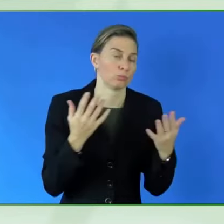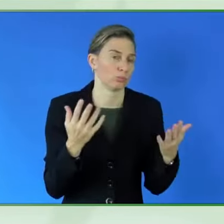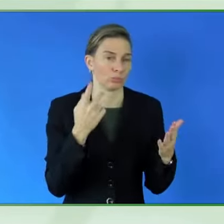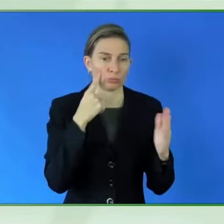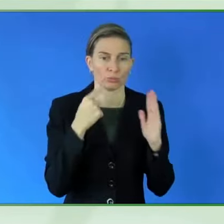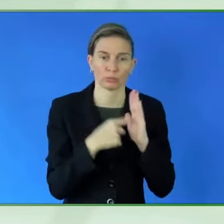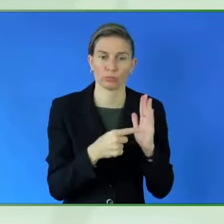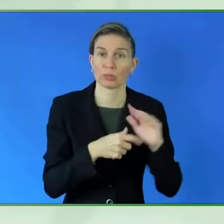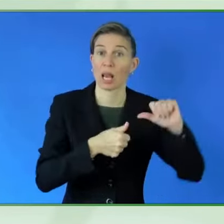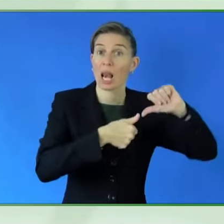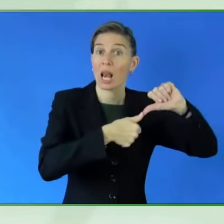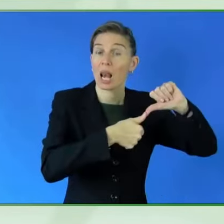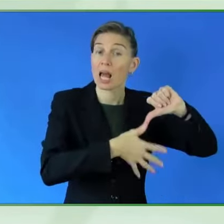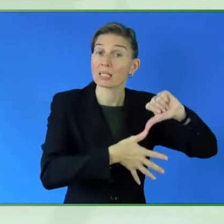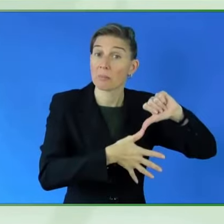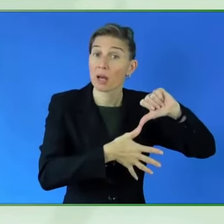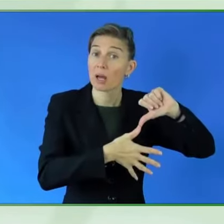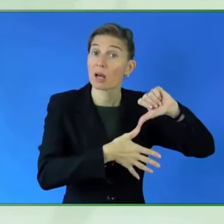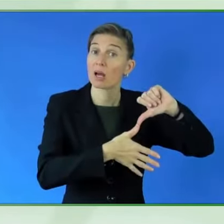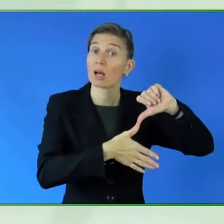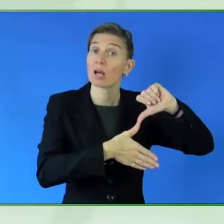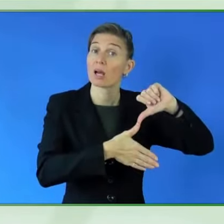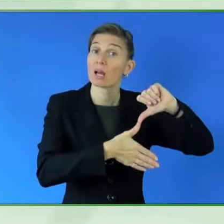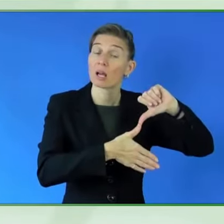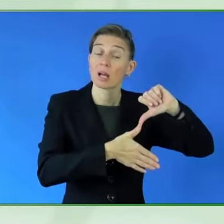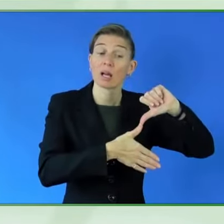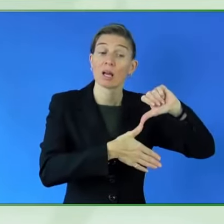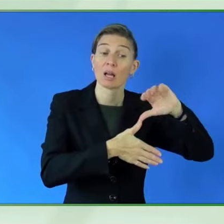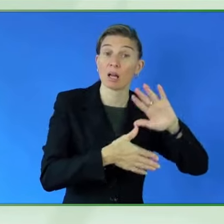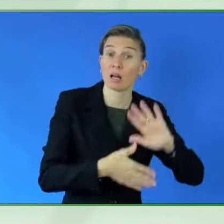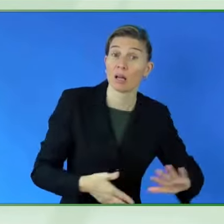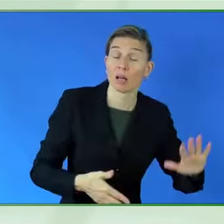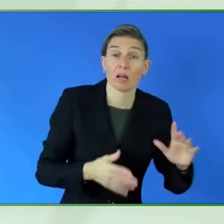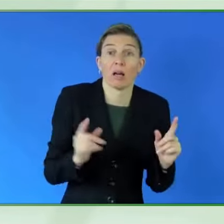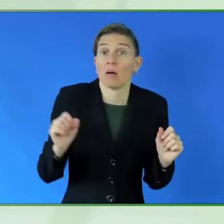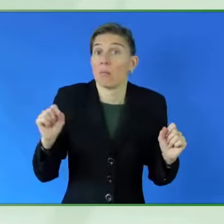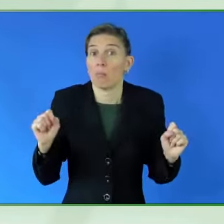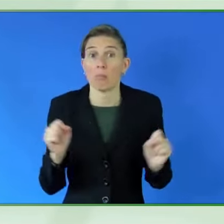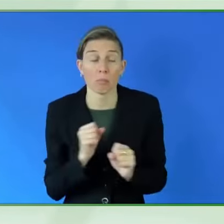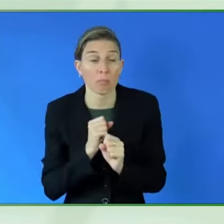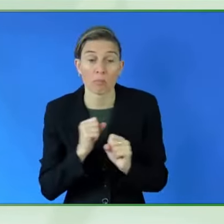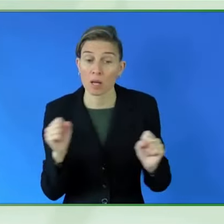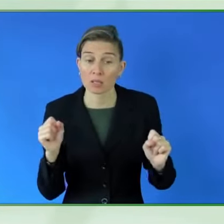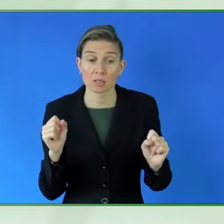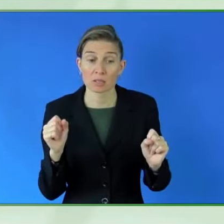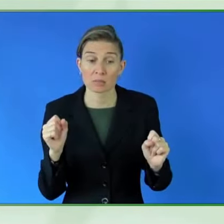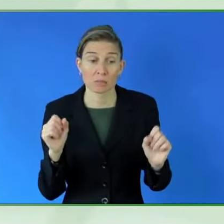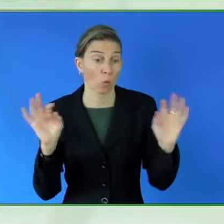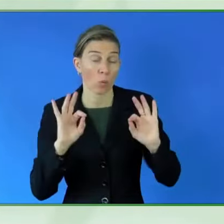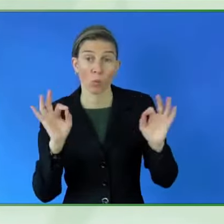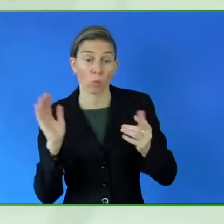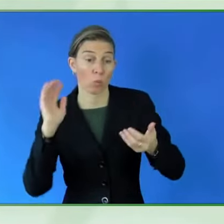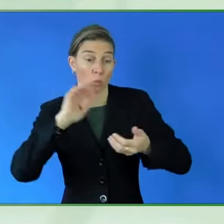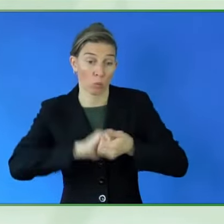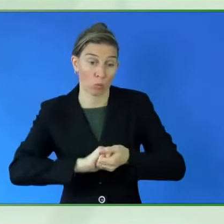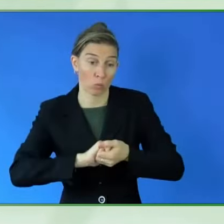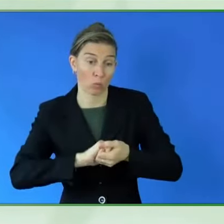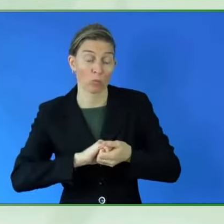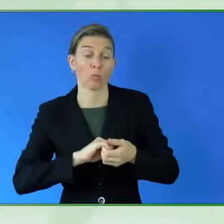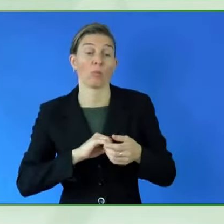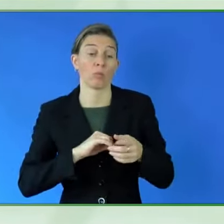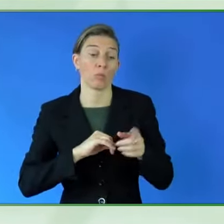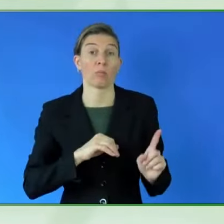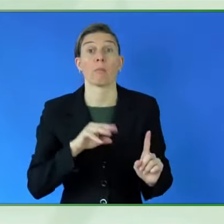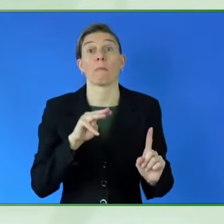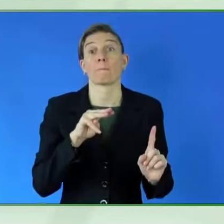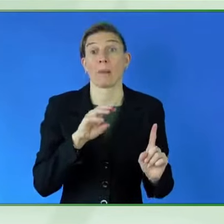be close to impossible without the partnership with Microsoft. First of all, Microsoft